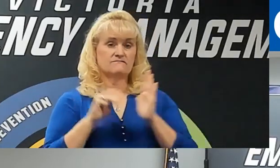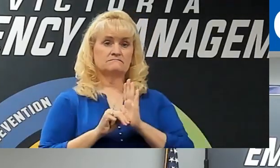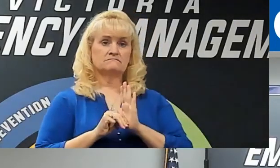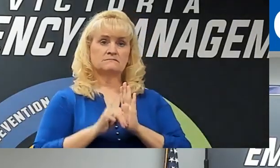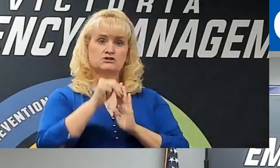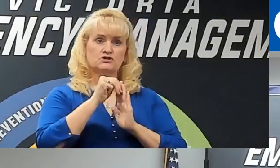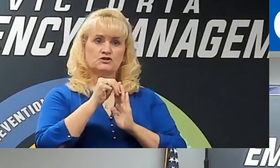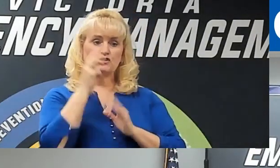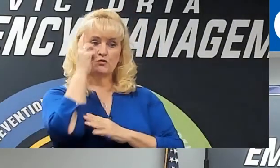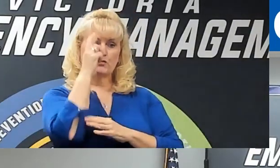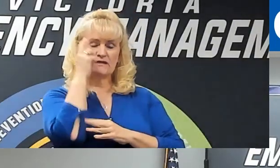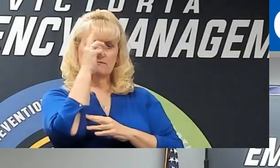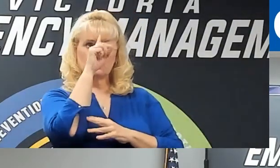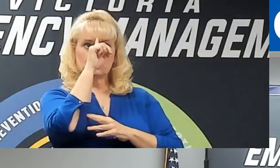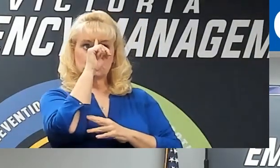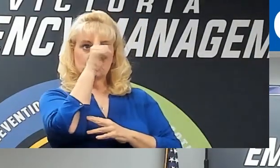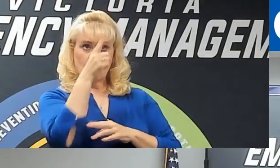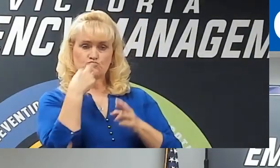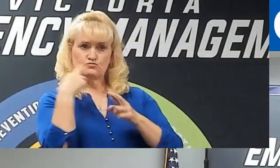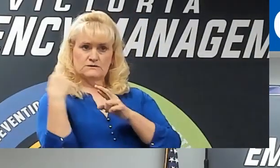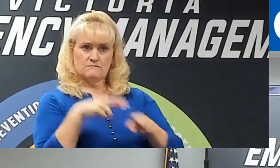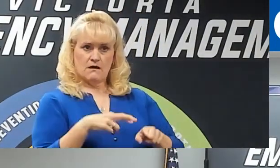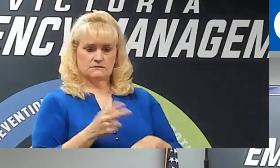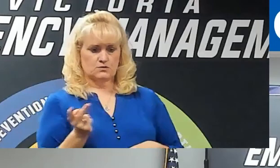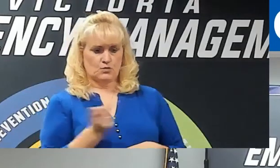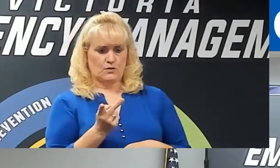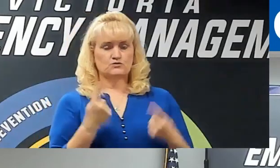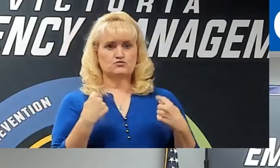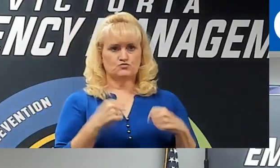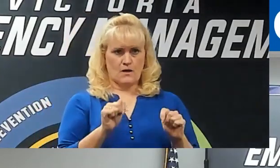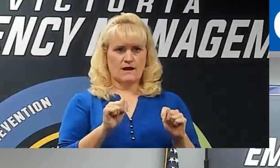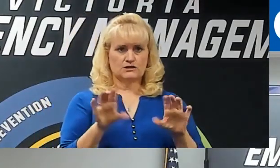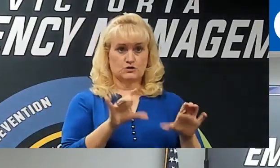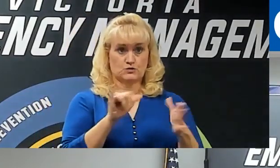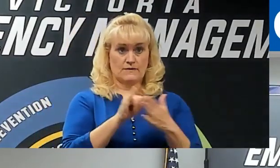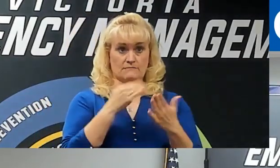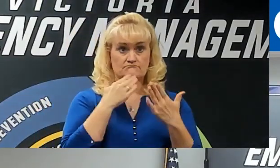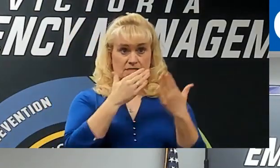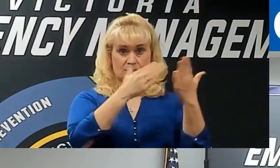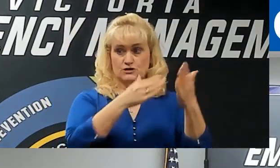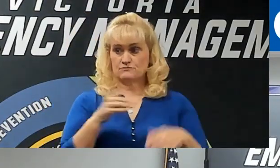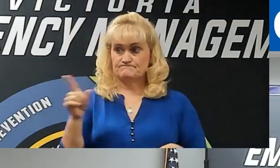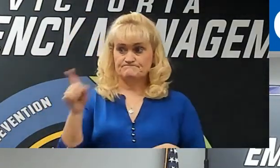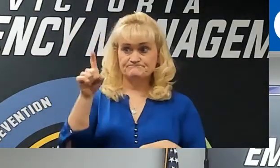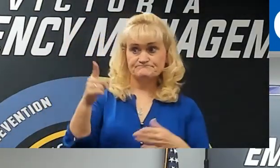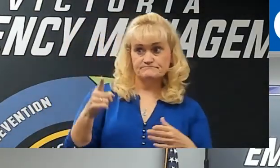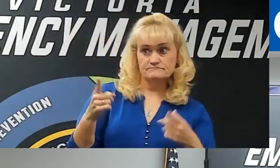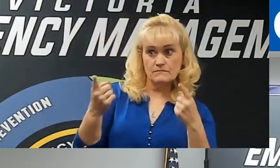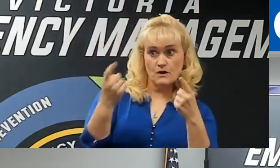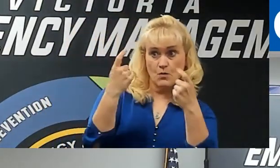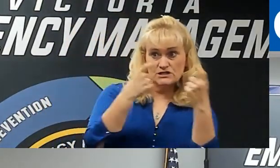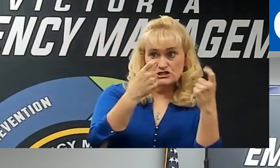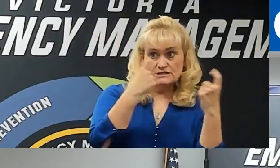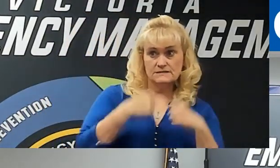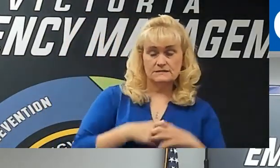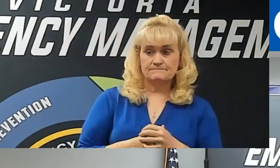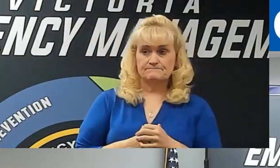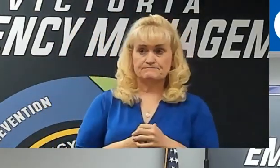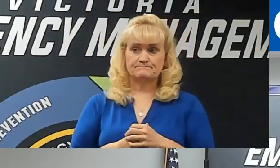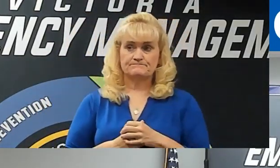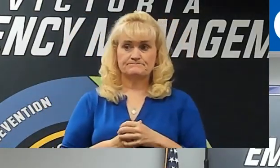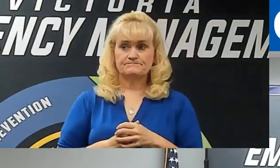and that's what the judge and I are trying to do. Thank you. We're happy to answer any questions. Yes,